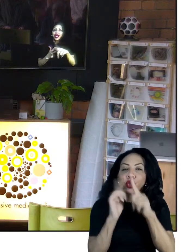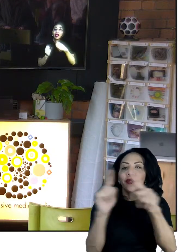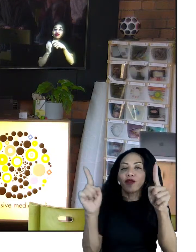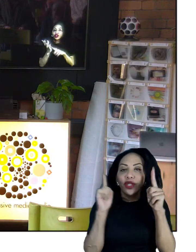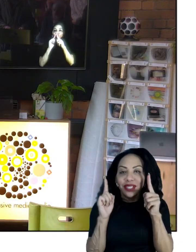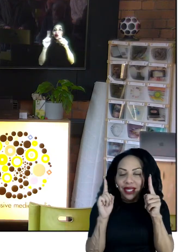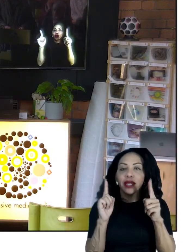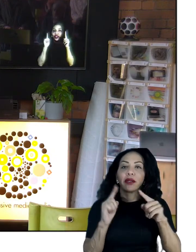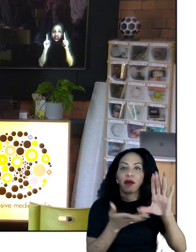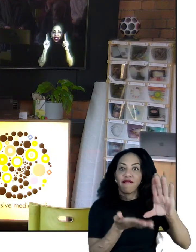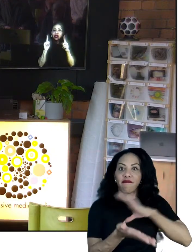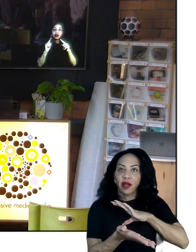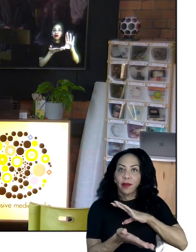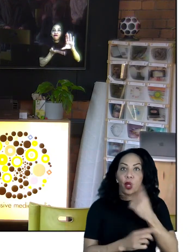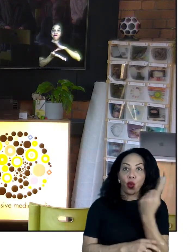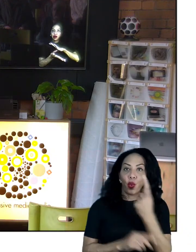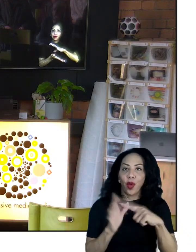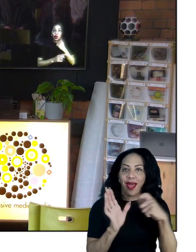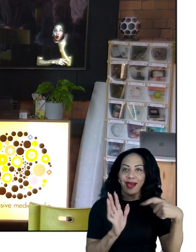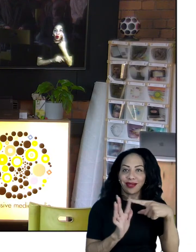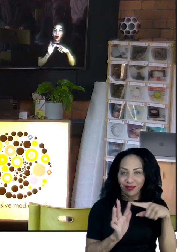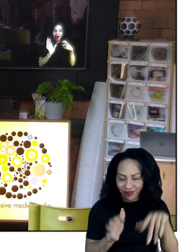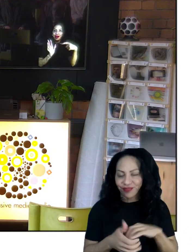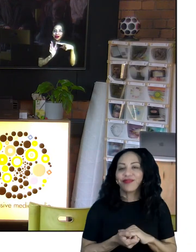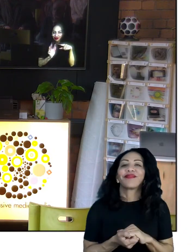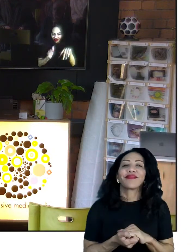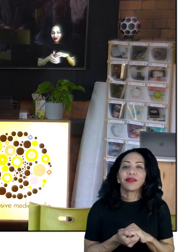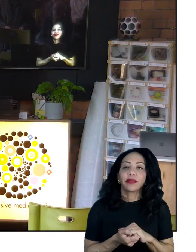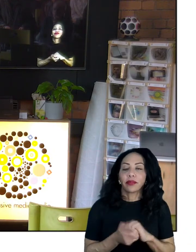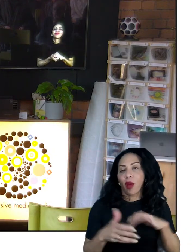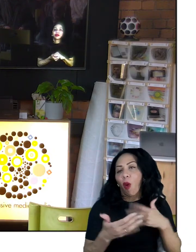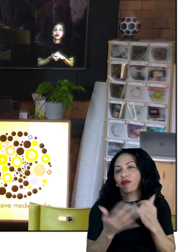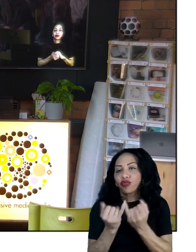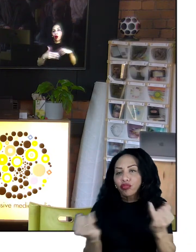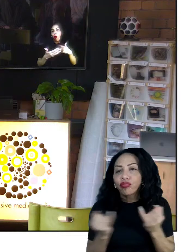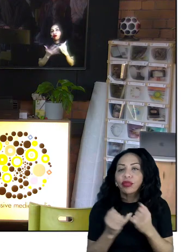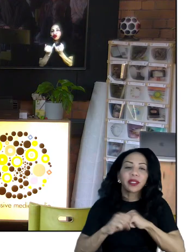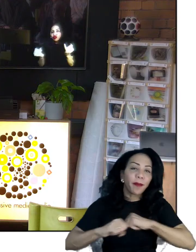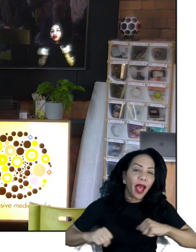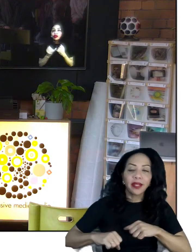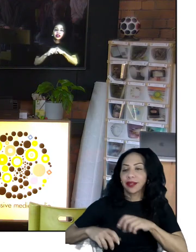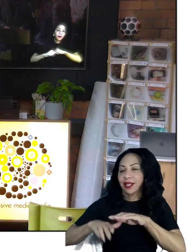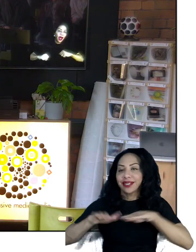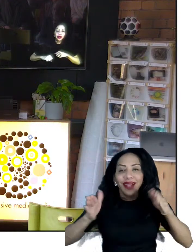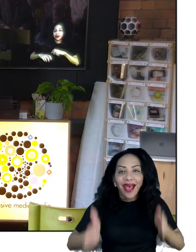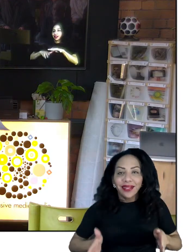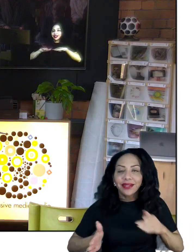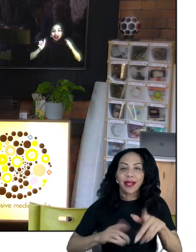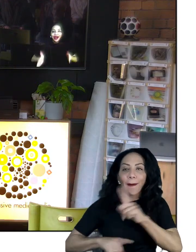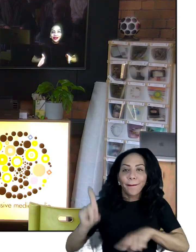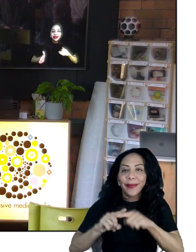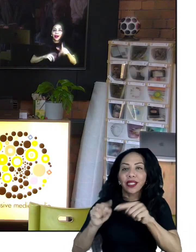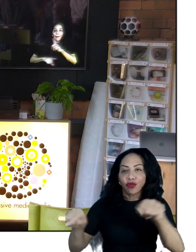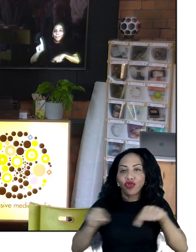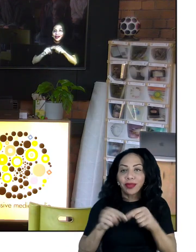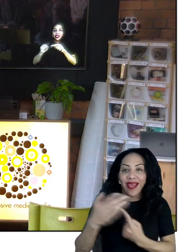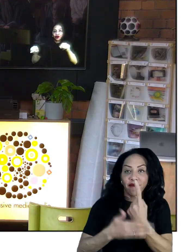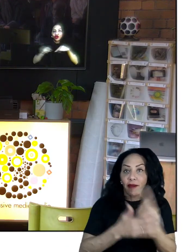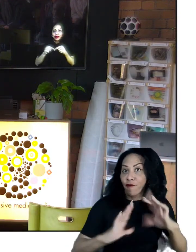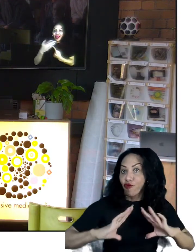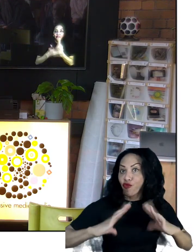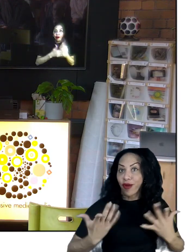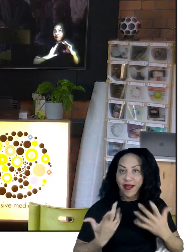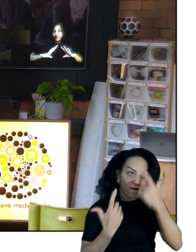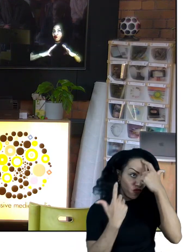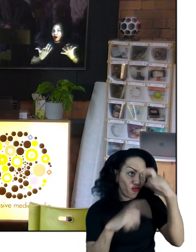we're funded by Arts Council England. And what we do is we offer studio space, including desks, meeting rooms, events and opportunities, all for free to our residents